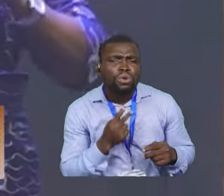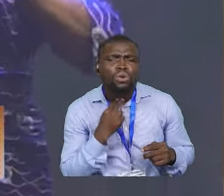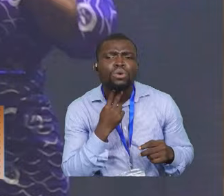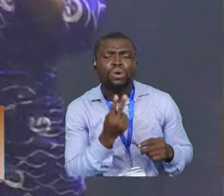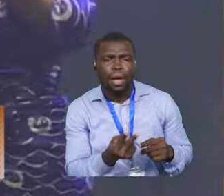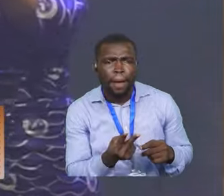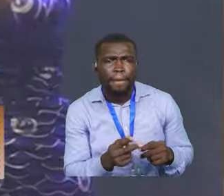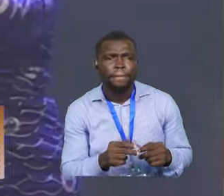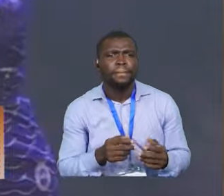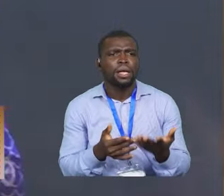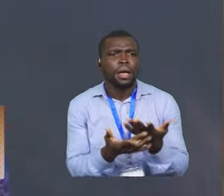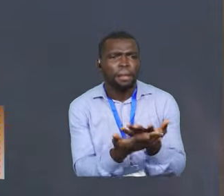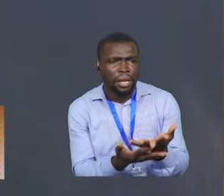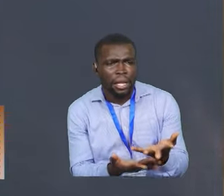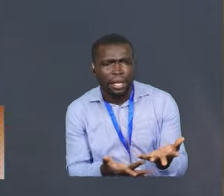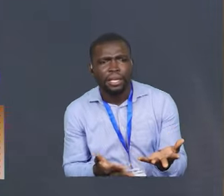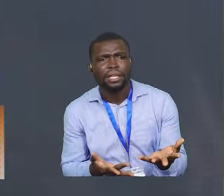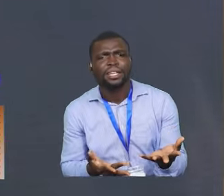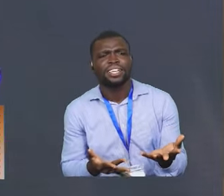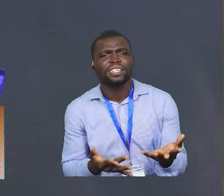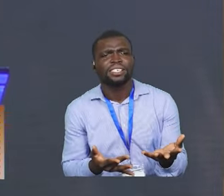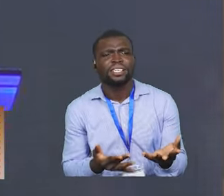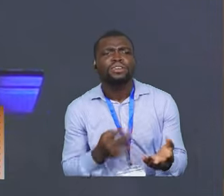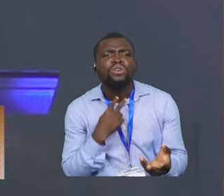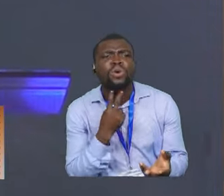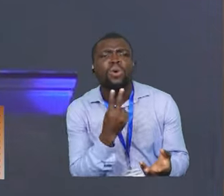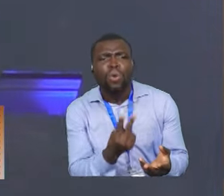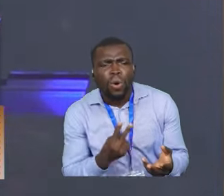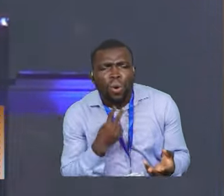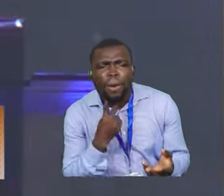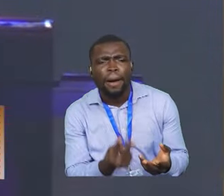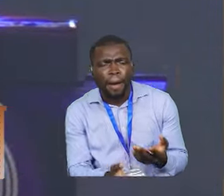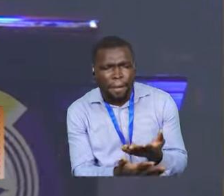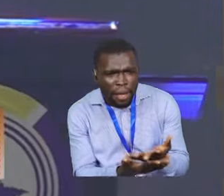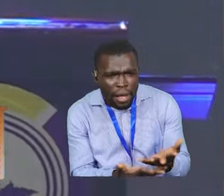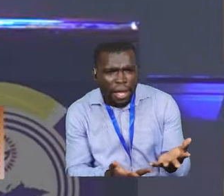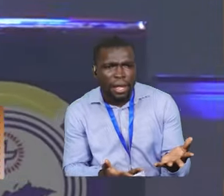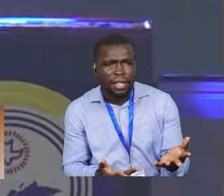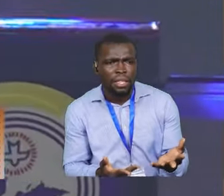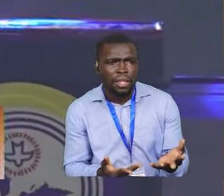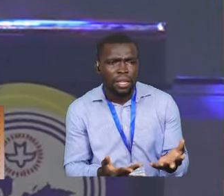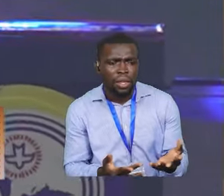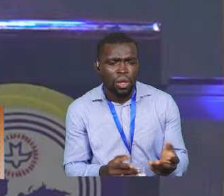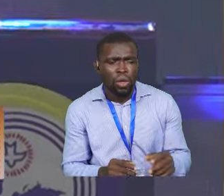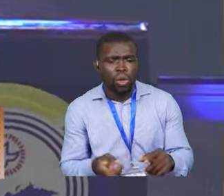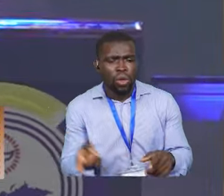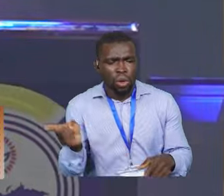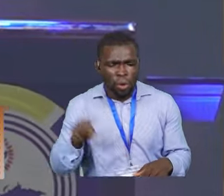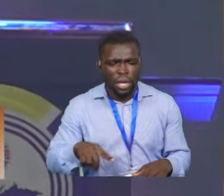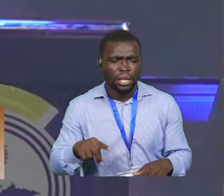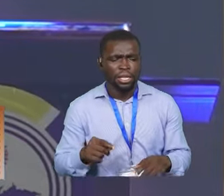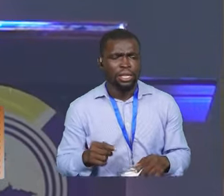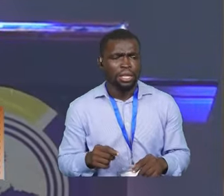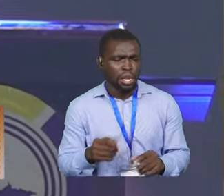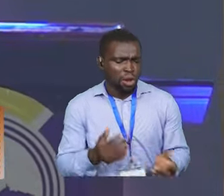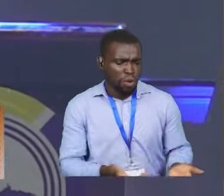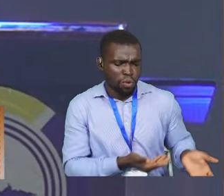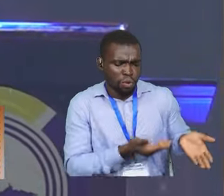vomiting blood. He vomited blood over and over again. By the time you got to